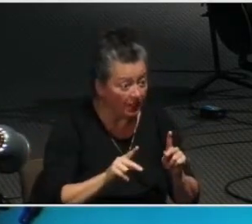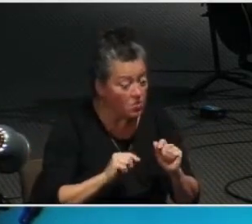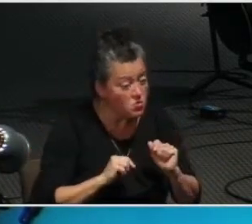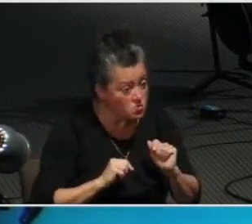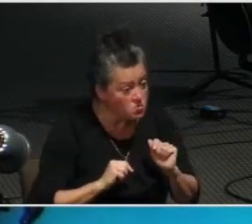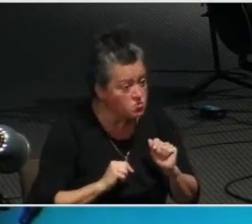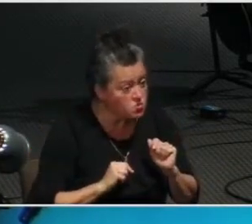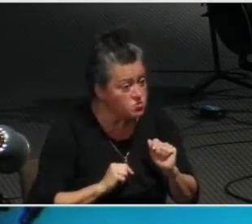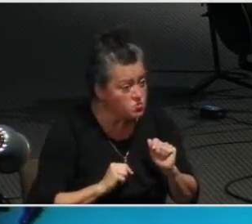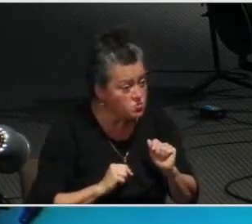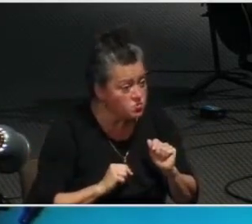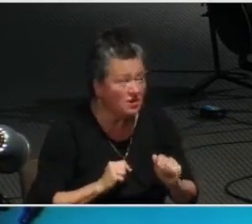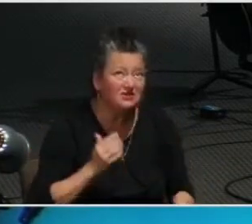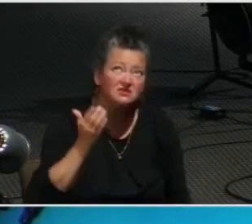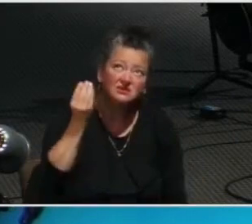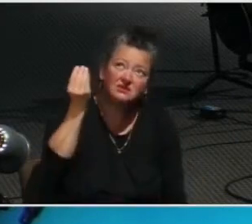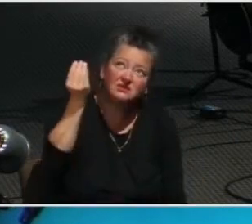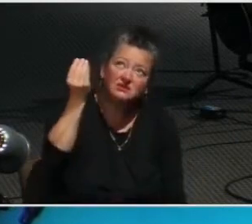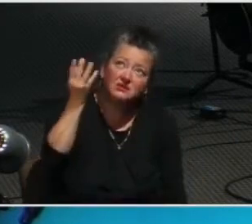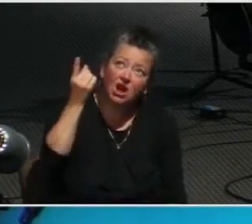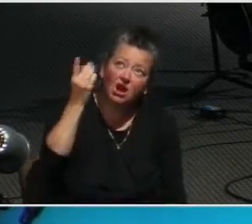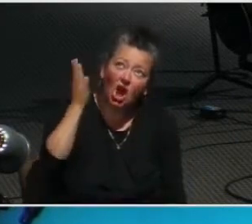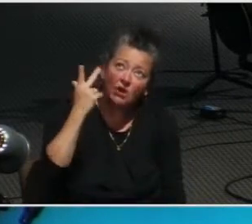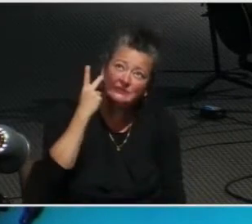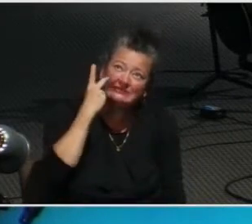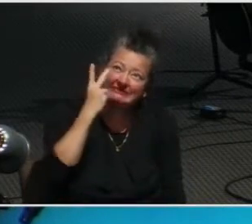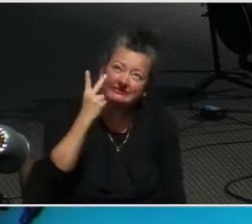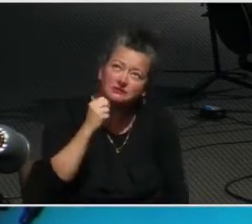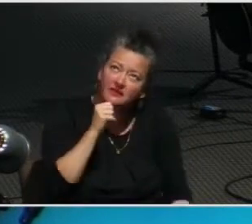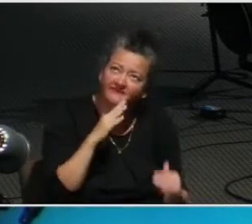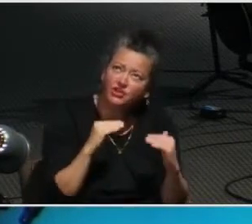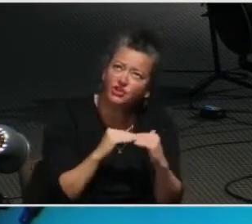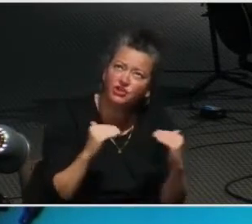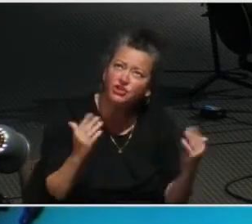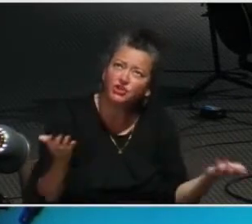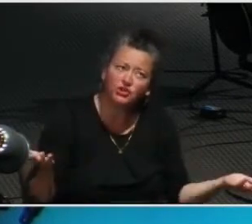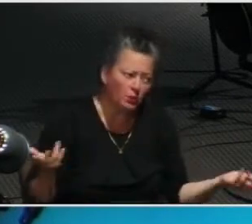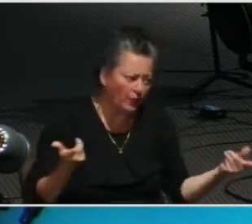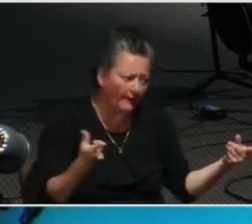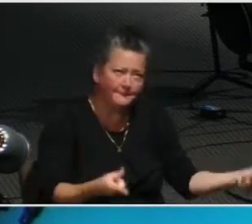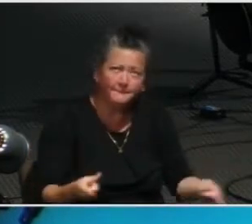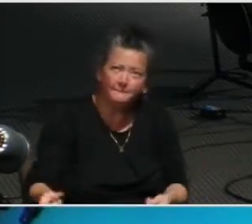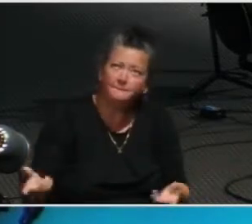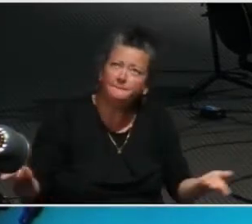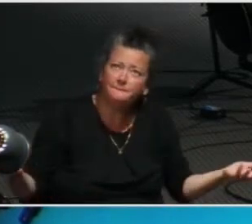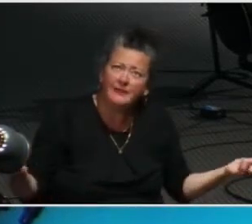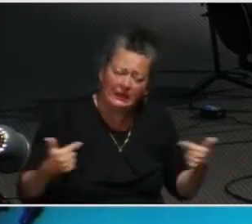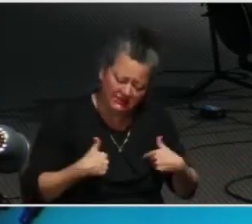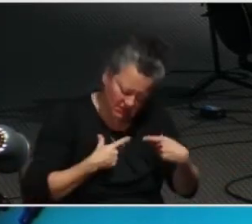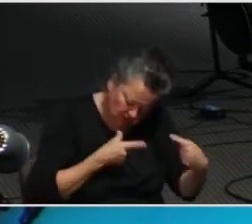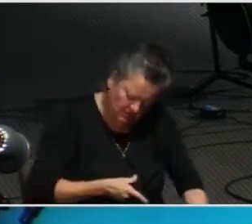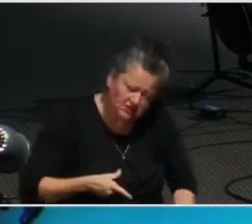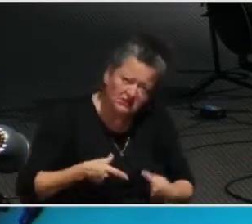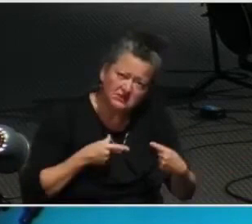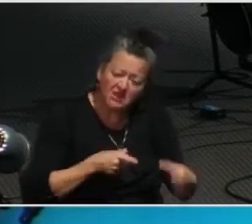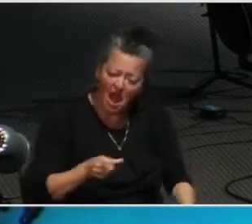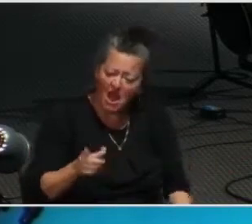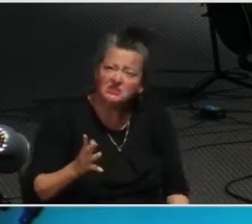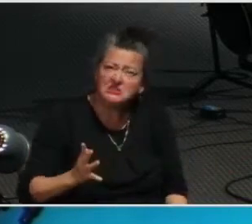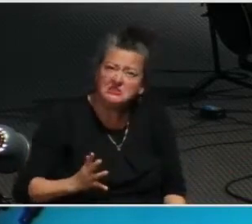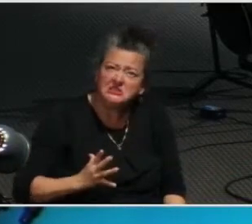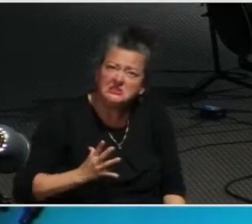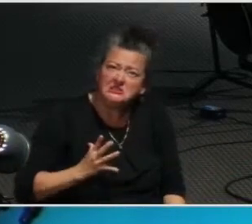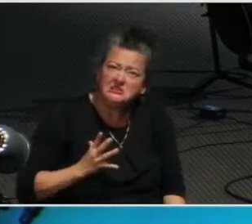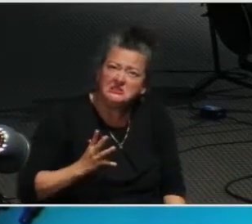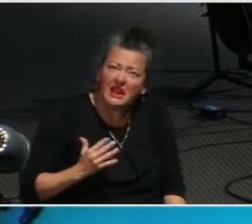says, God, what is this? What's going on? And then comes to the gathering